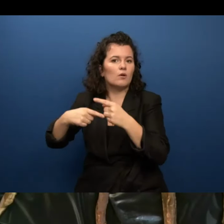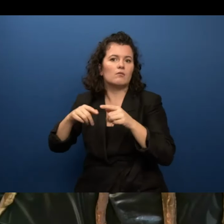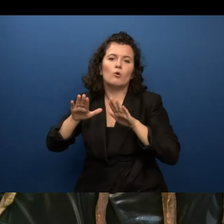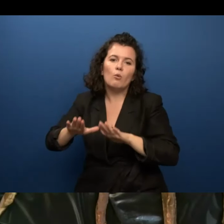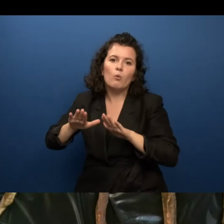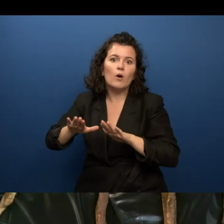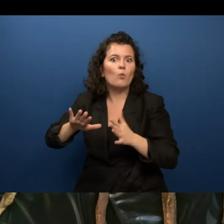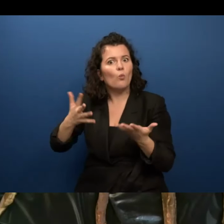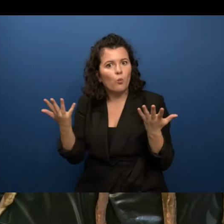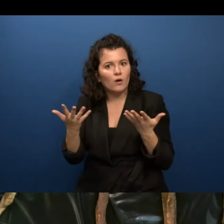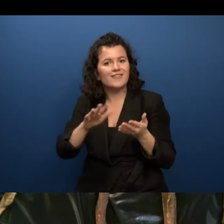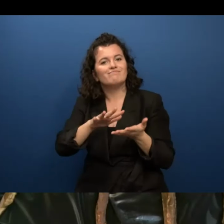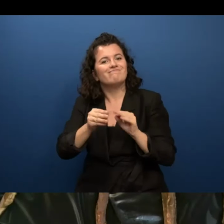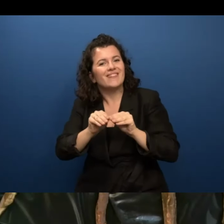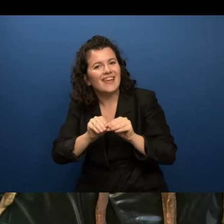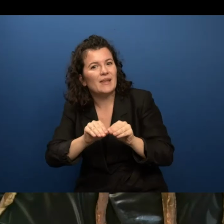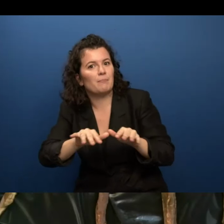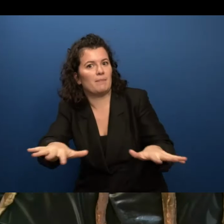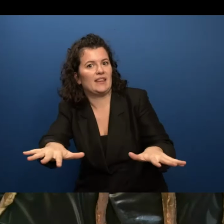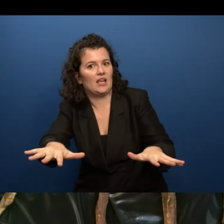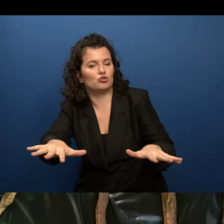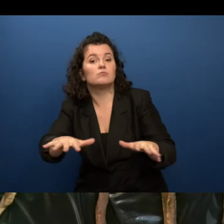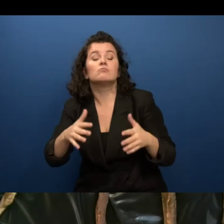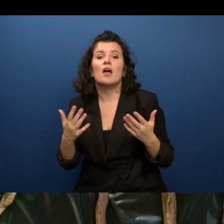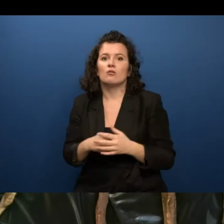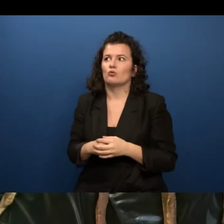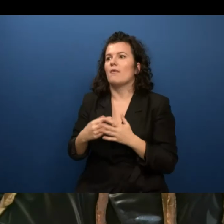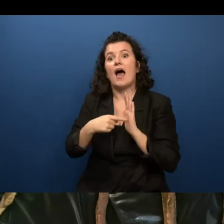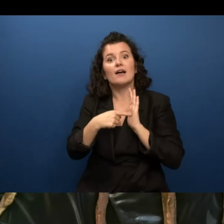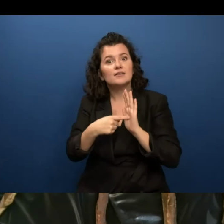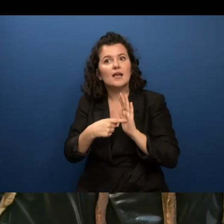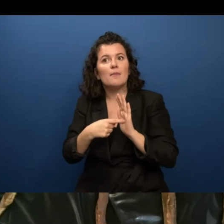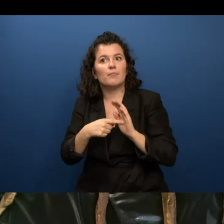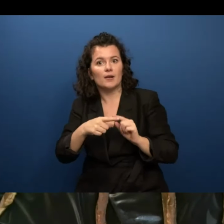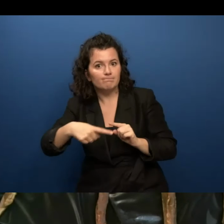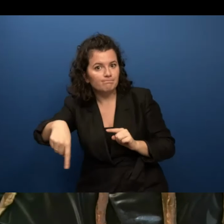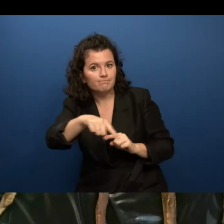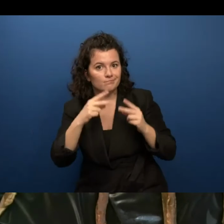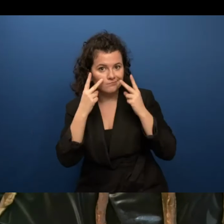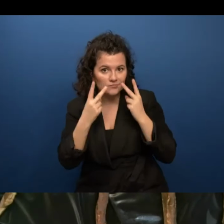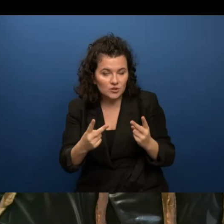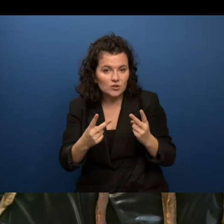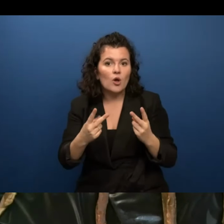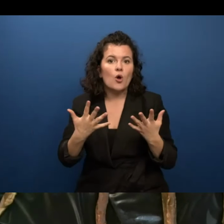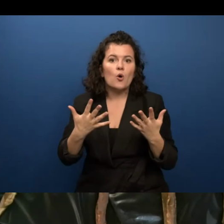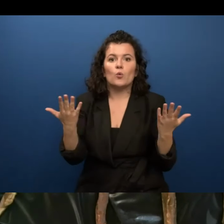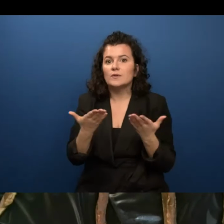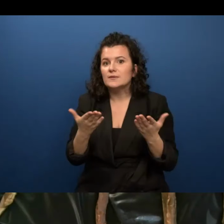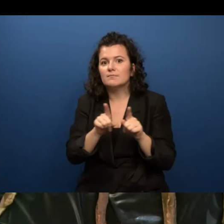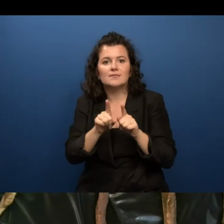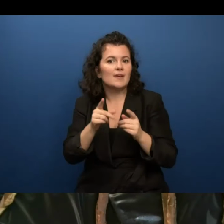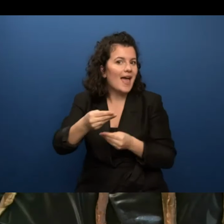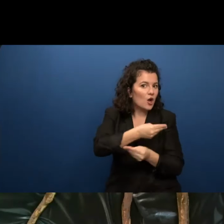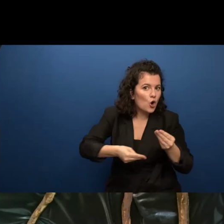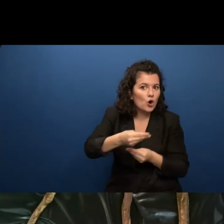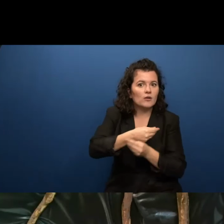been implemented, like identification, like getting some royalties out of economical activities taking place